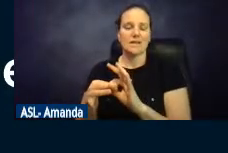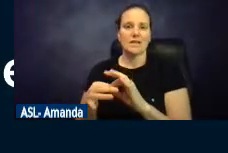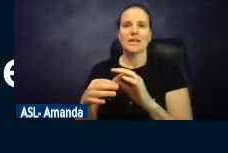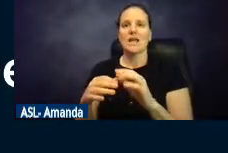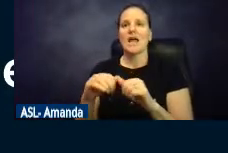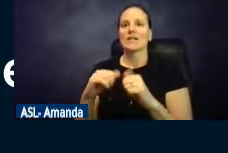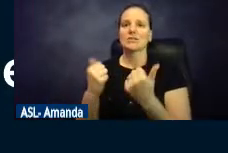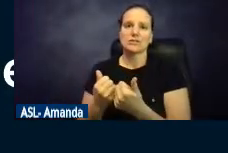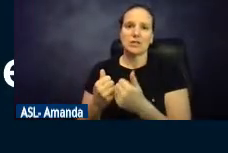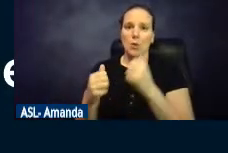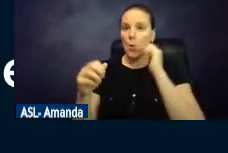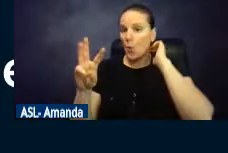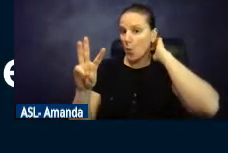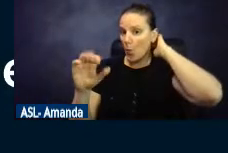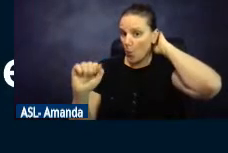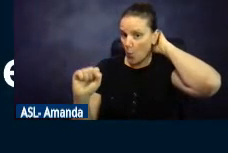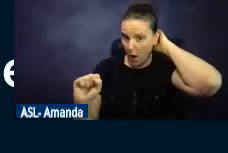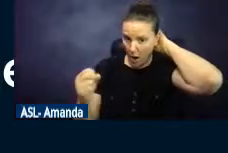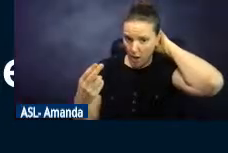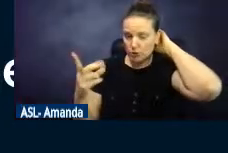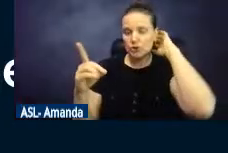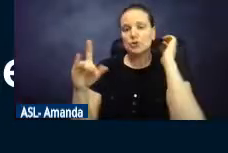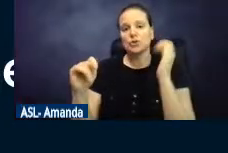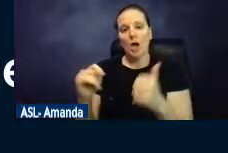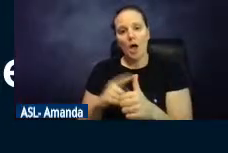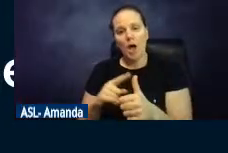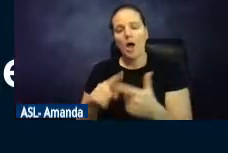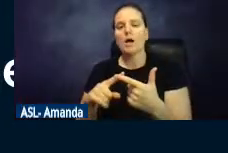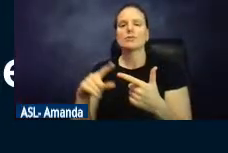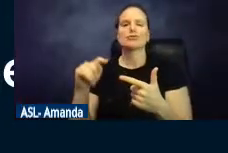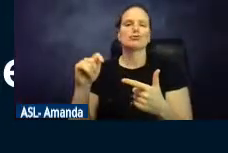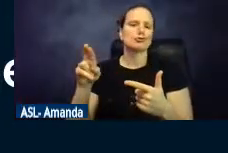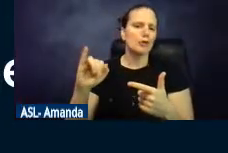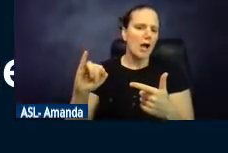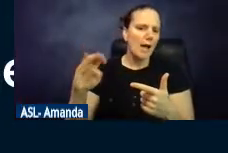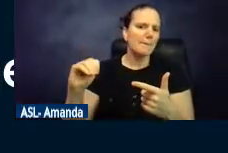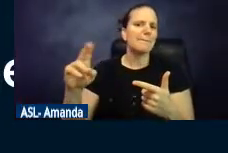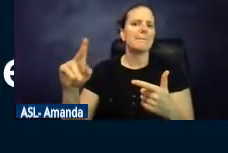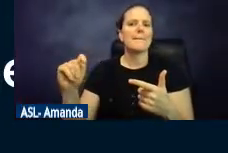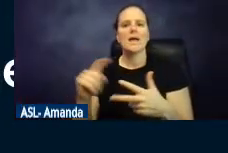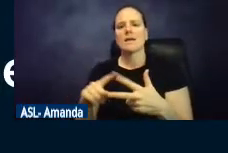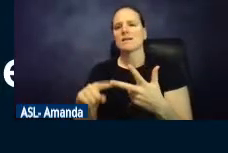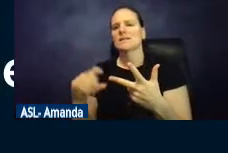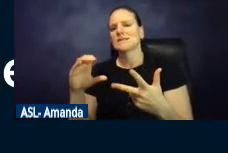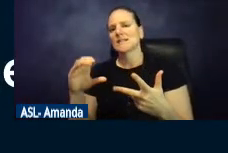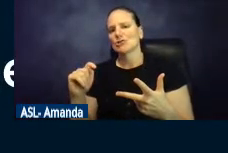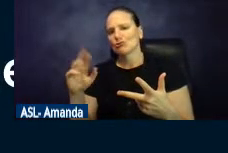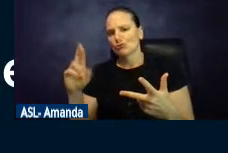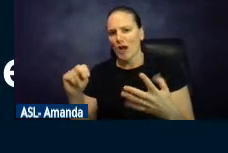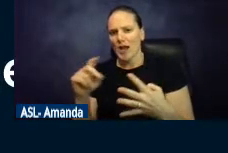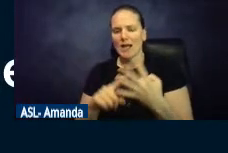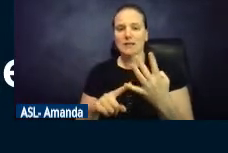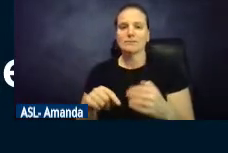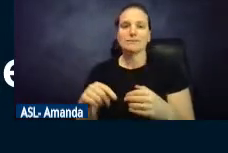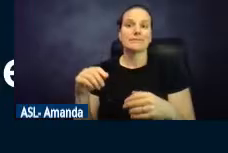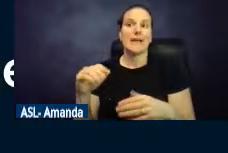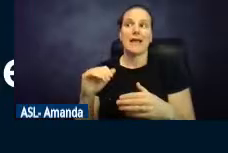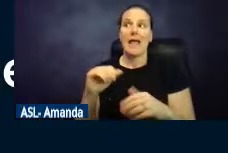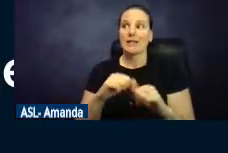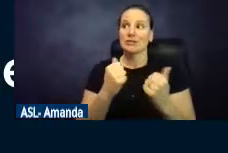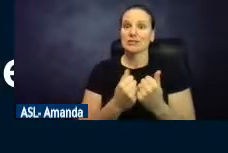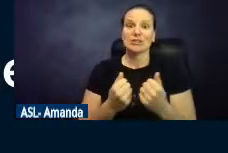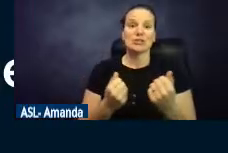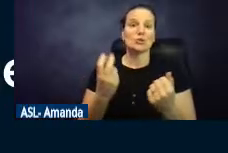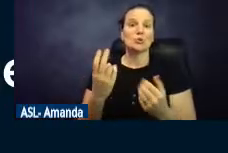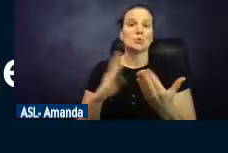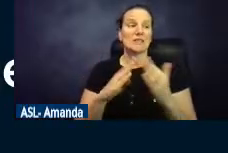Metro, RTC, TriMet, and CTRAN, as well as the cooperating agencies, the two cities and the two ports